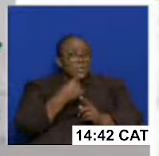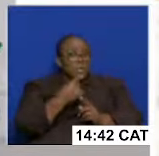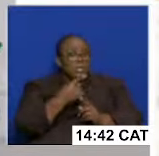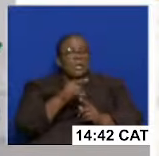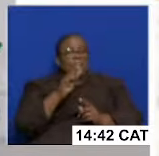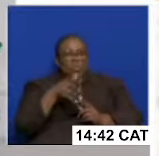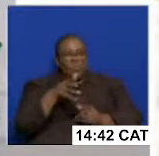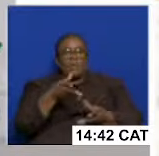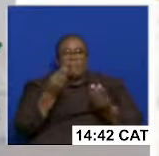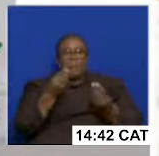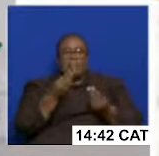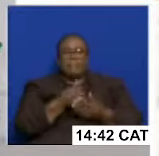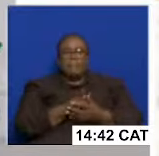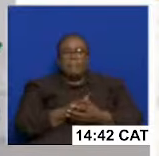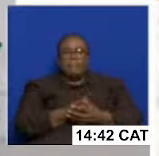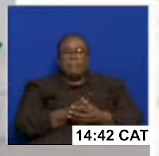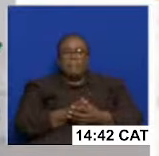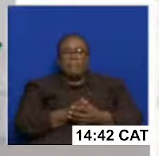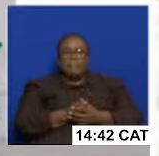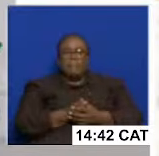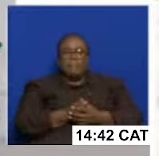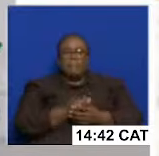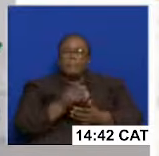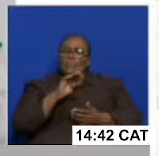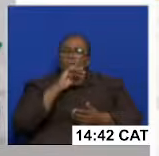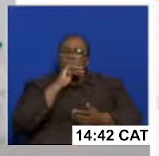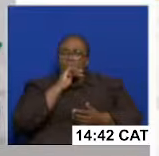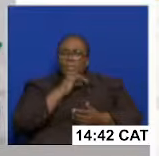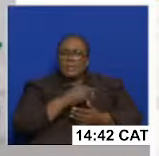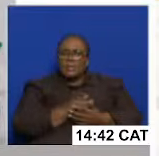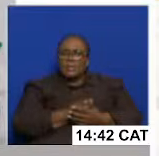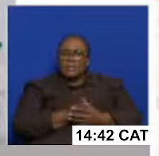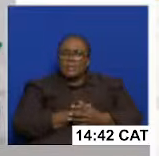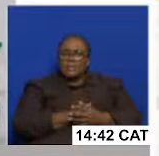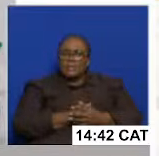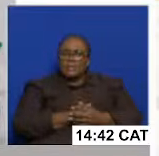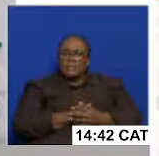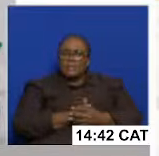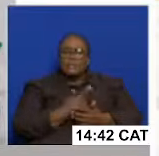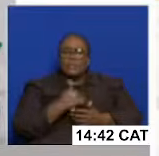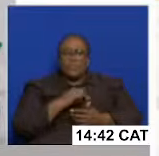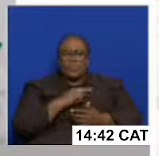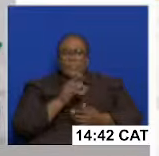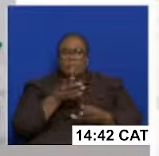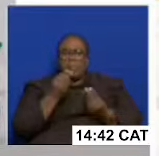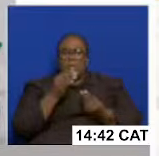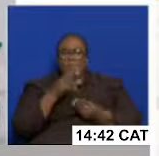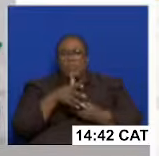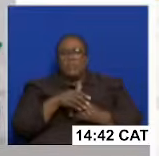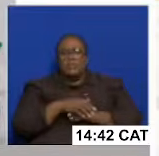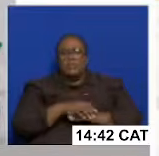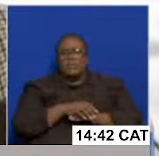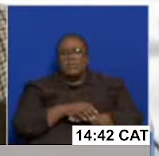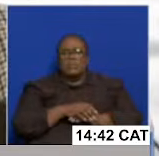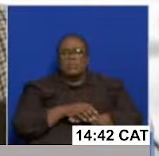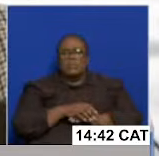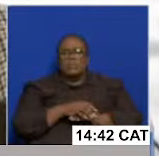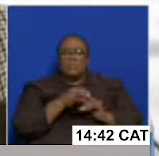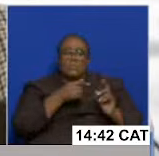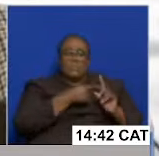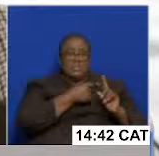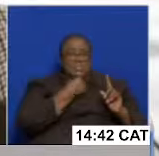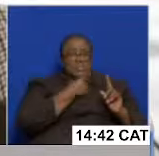Yes, I see. And what do you mean by that? By will get, in respect of her saying you need somebody who can make the case go